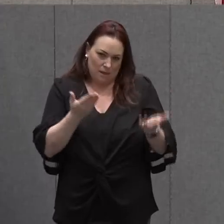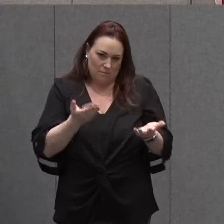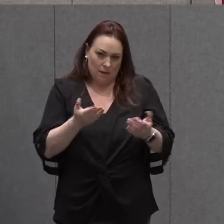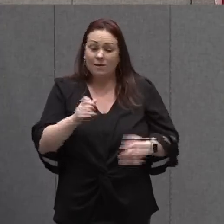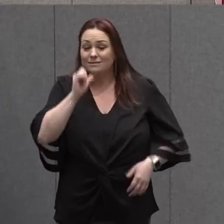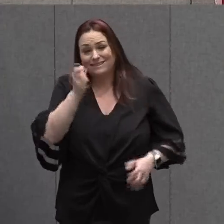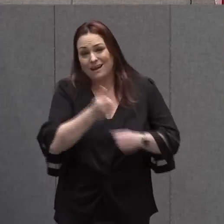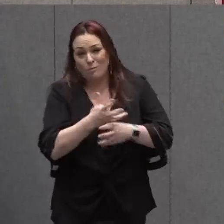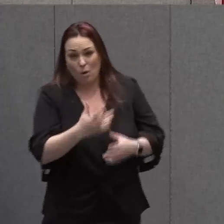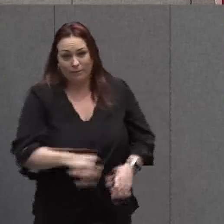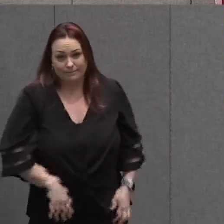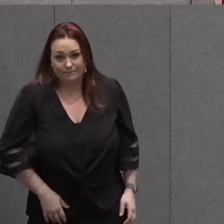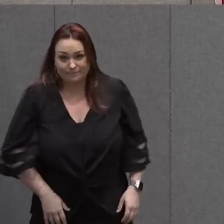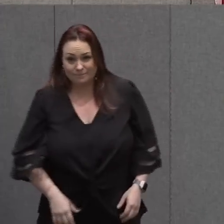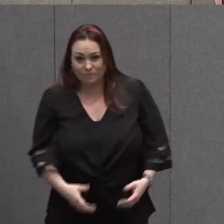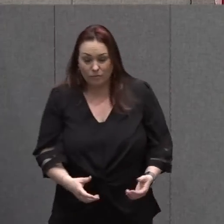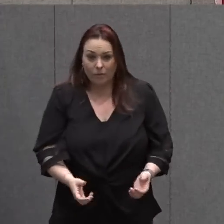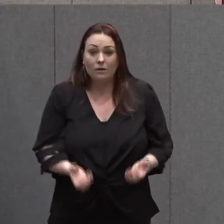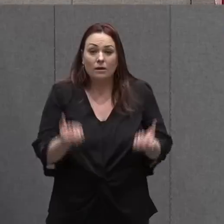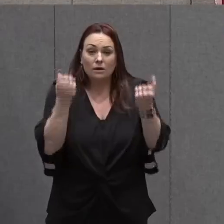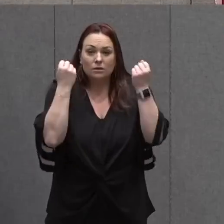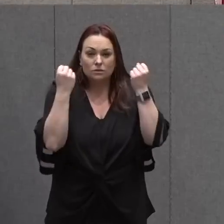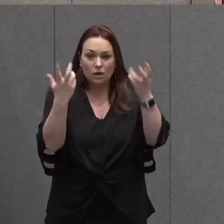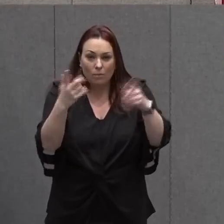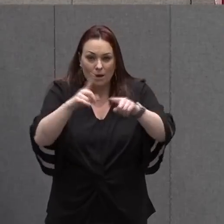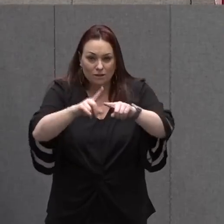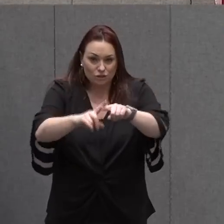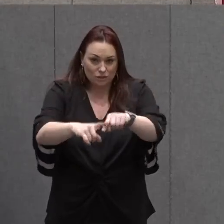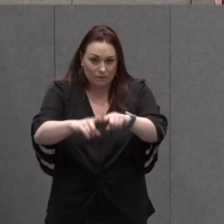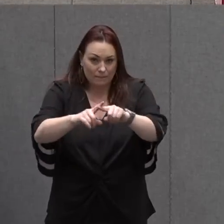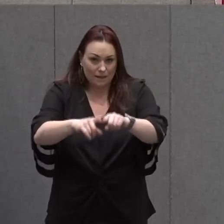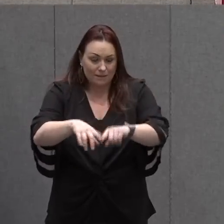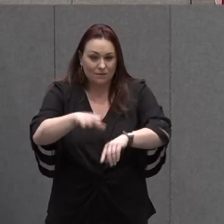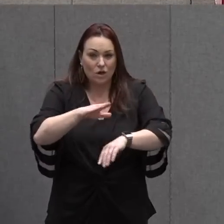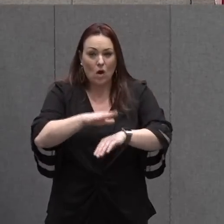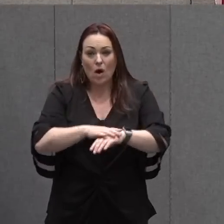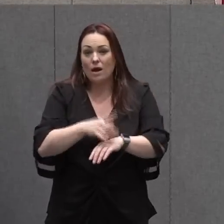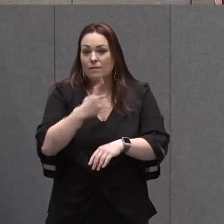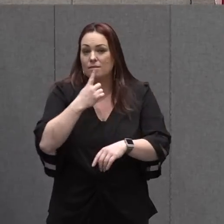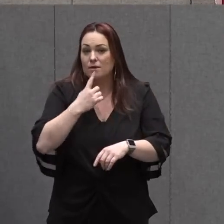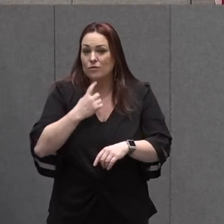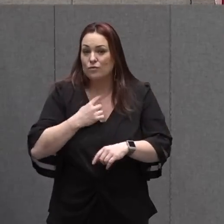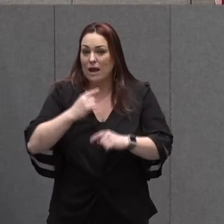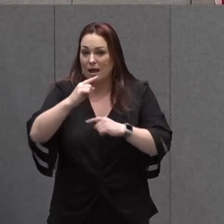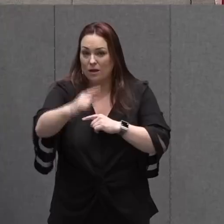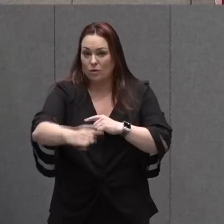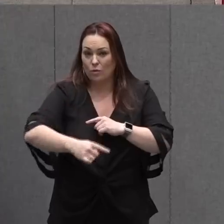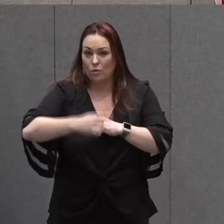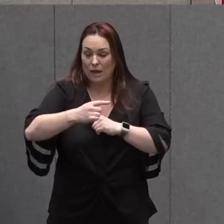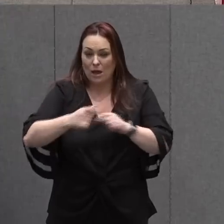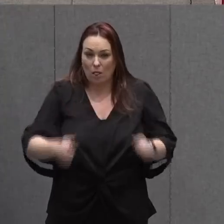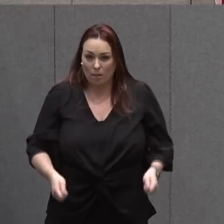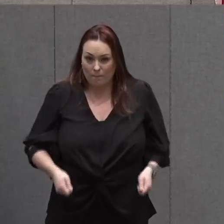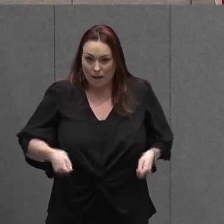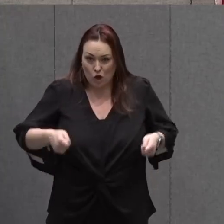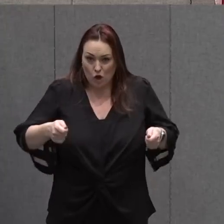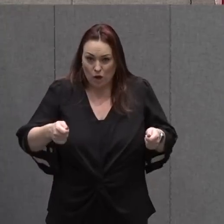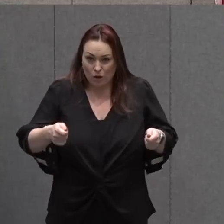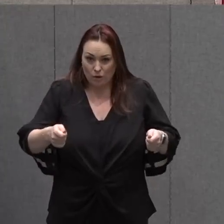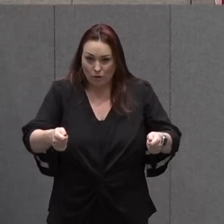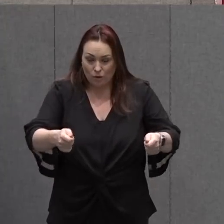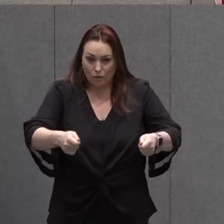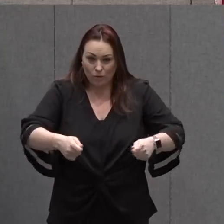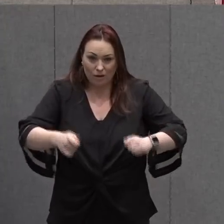poem. So much depends upon a red wheelbarrow, glazed with rain,